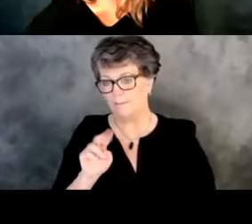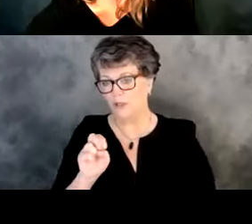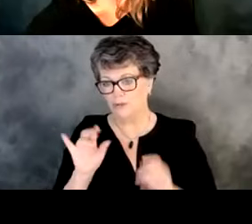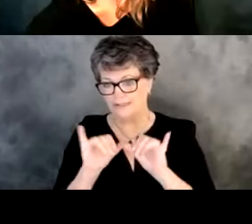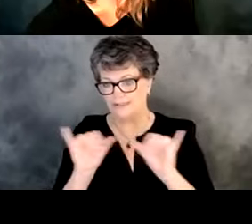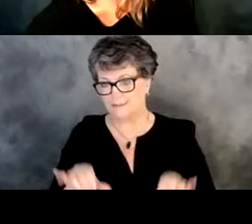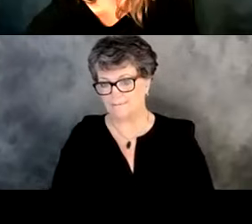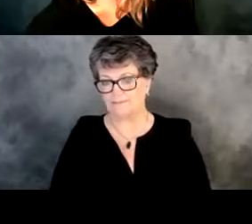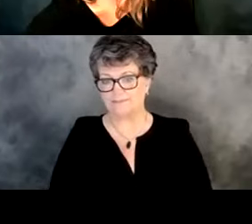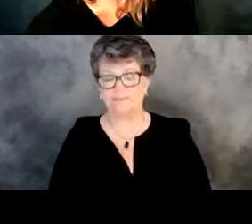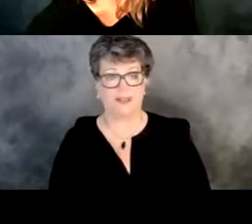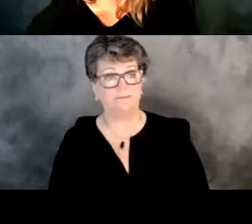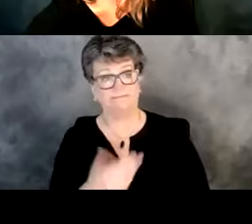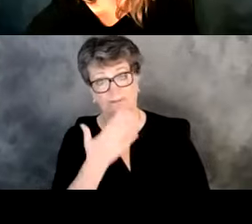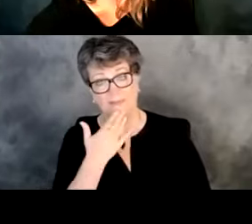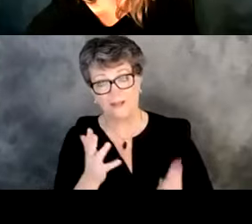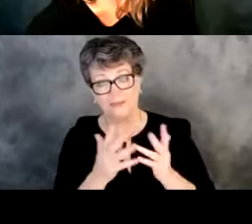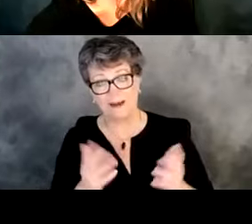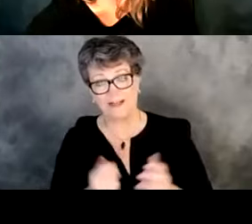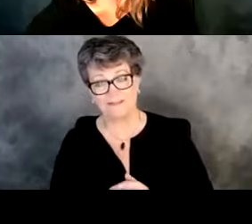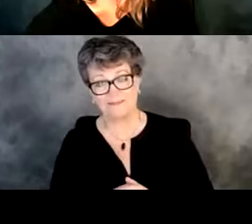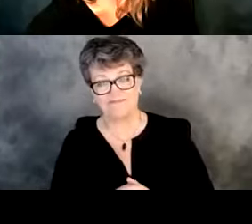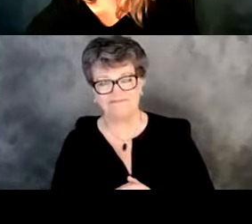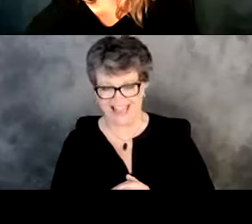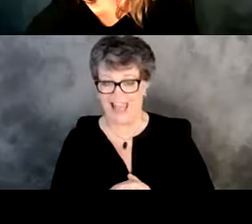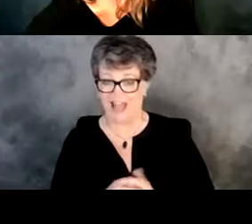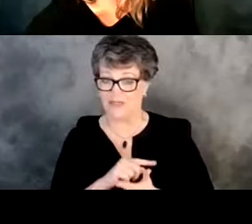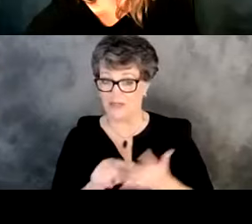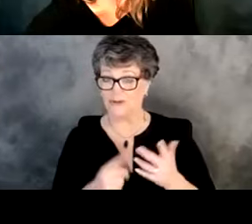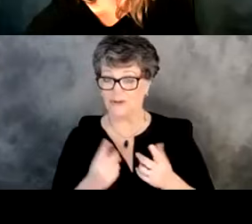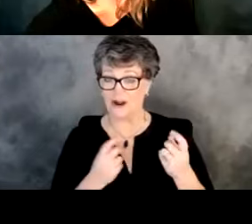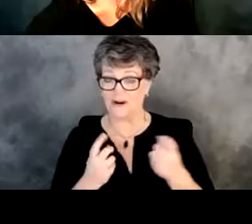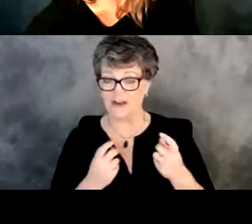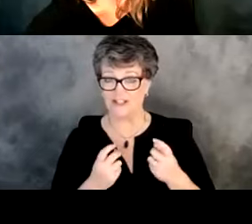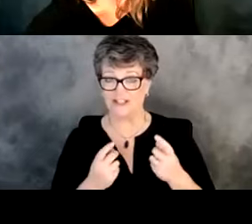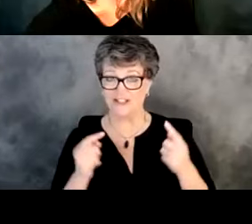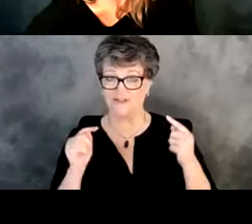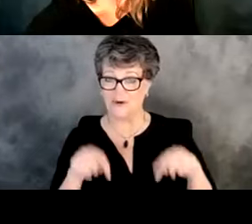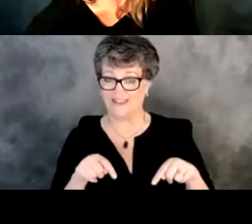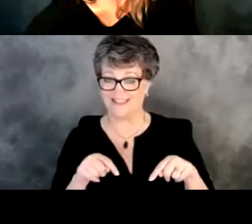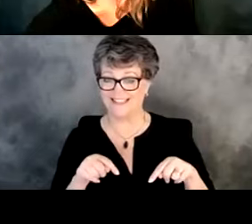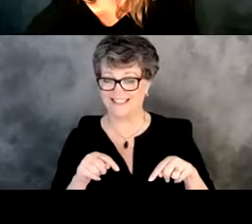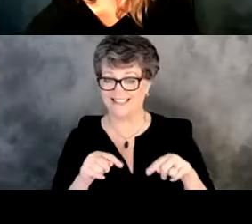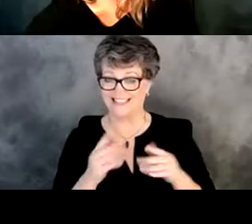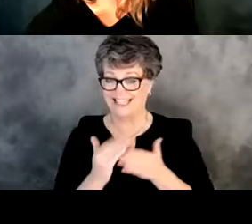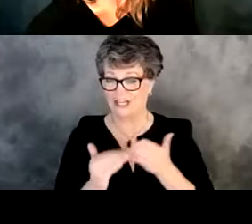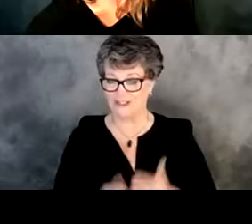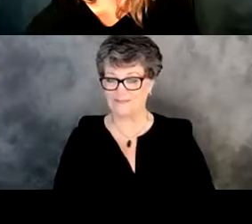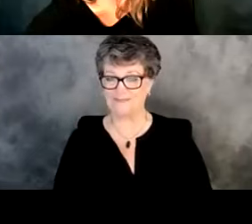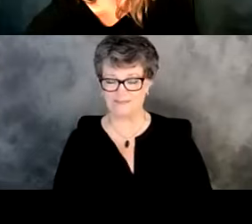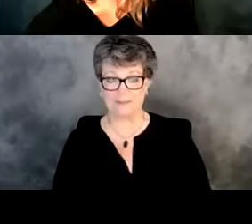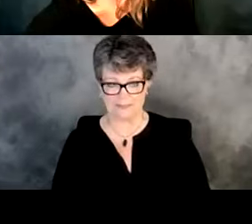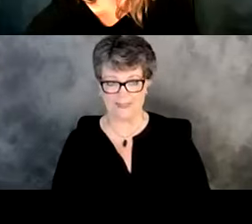Great. Thank you so much. And I think those are our questions for this portion. So if we want to continue